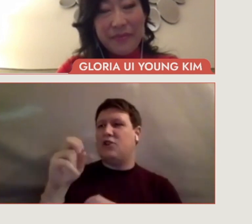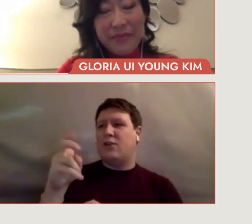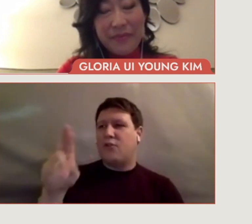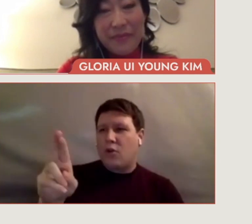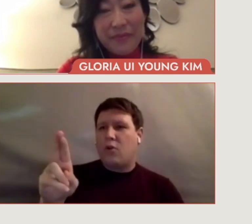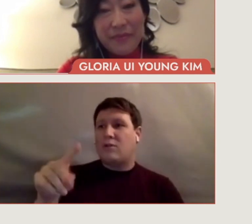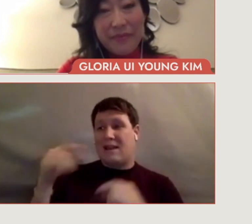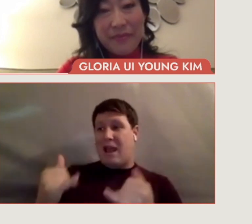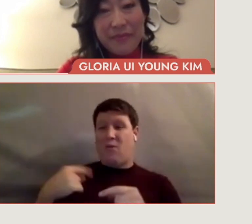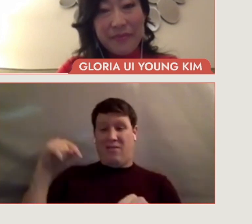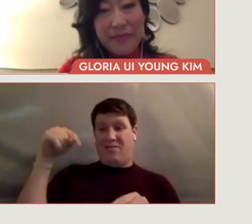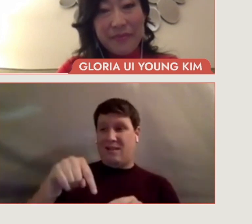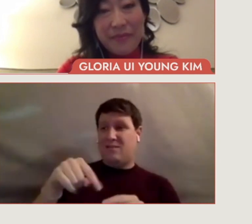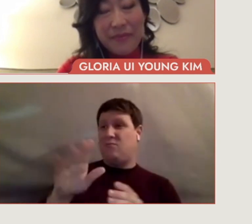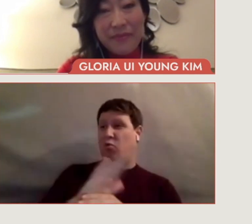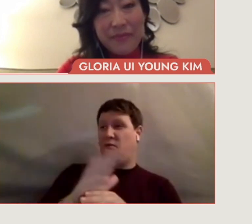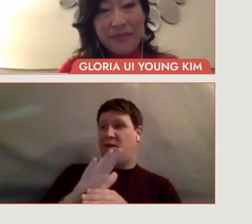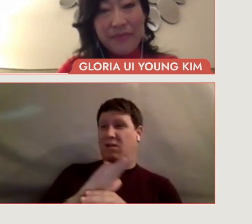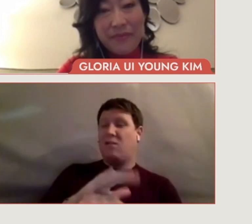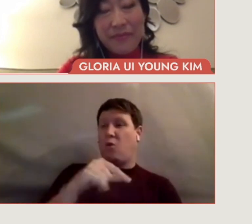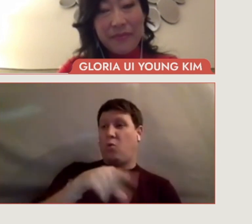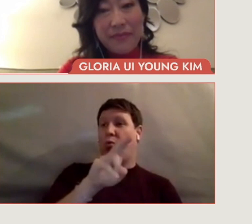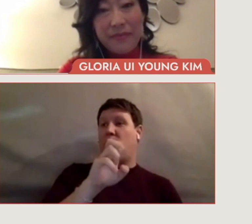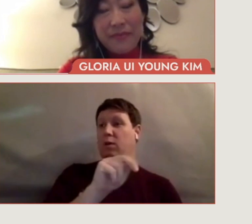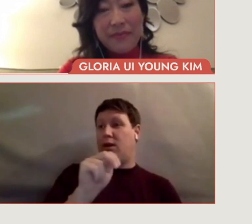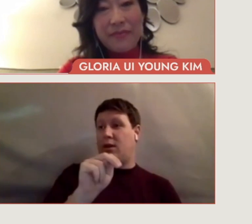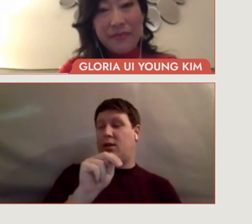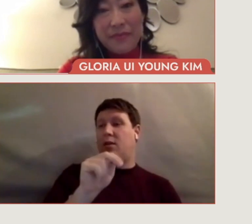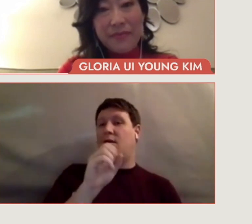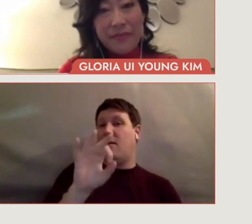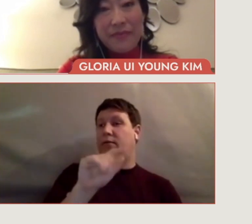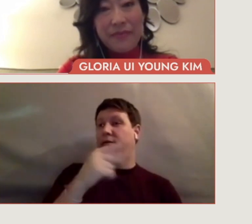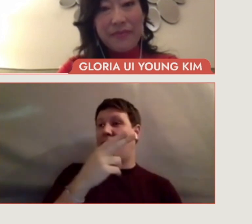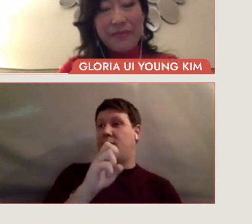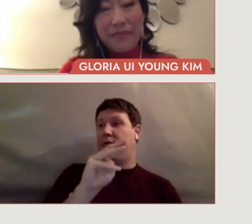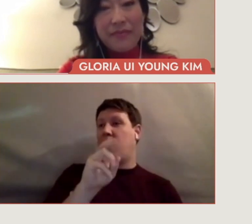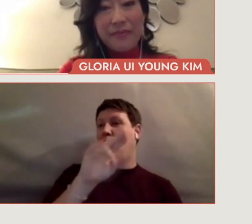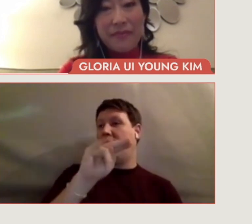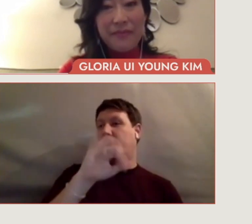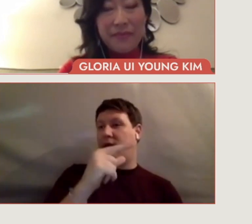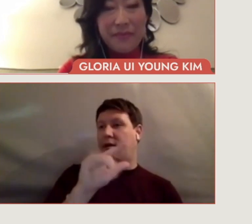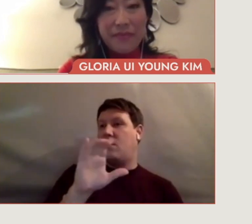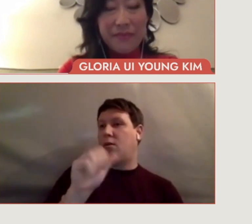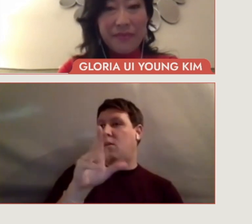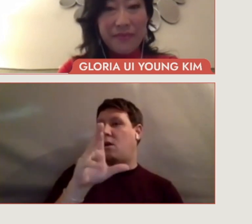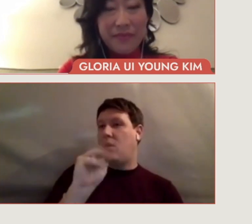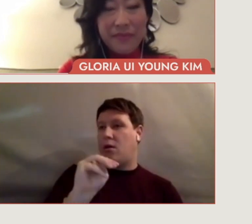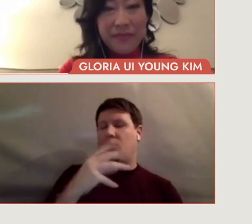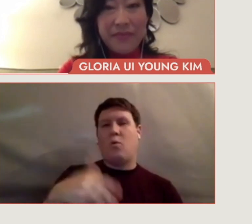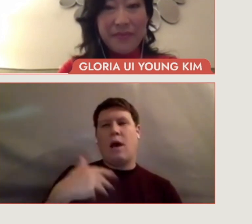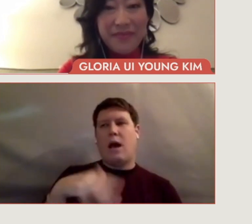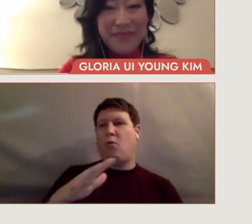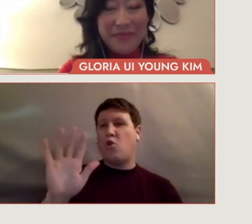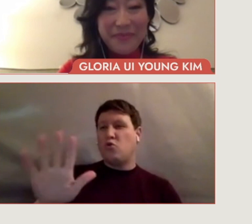of the Morning Calm, we see so much like a amplification, intensification of the stories that you've told in the past. And